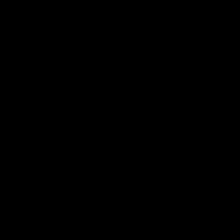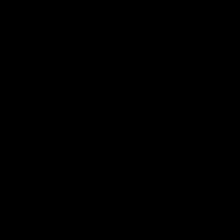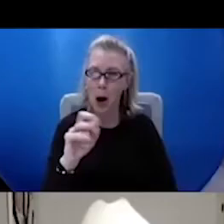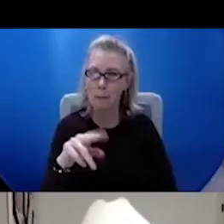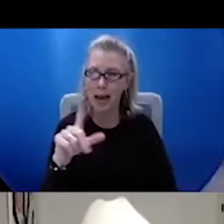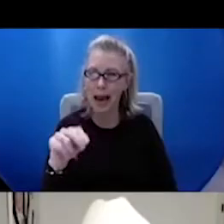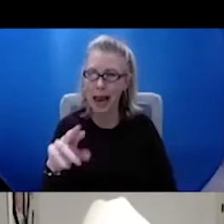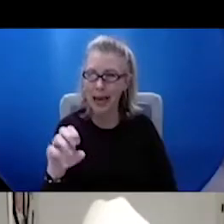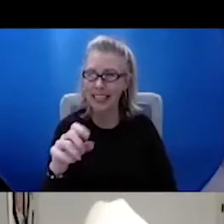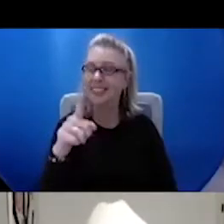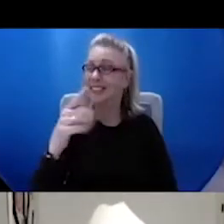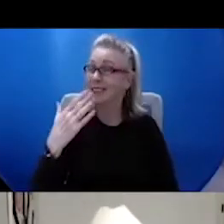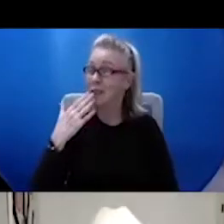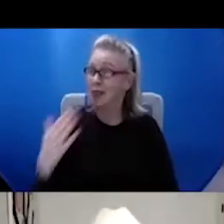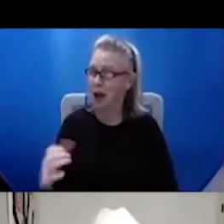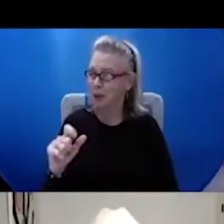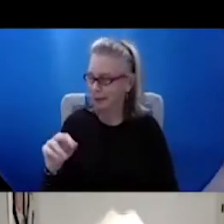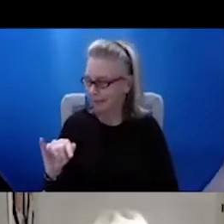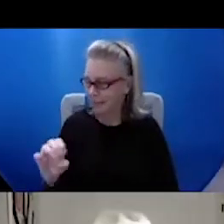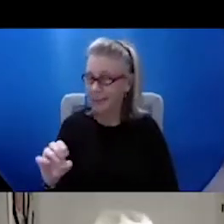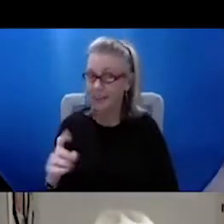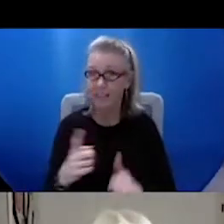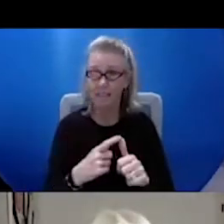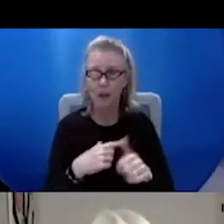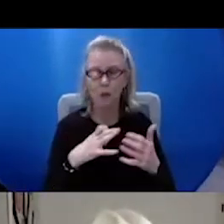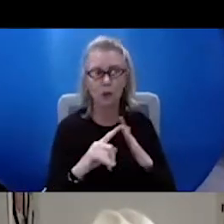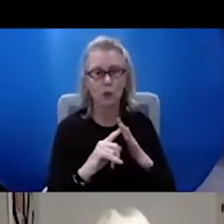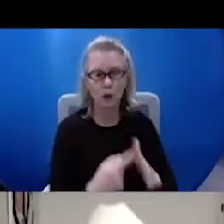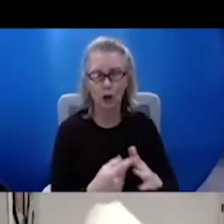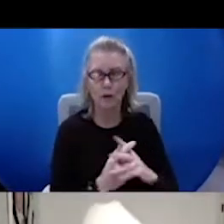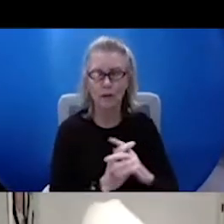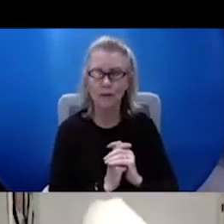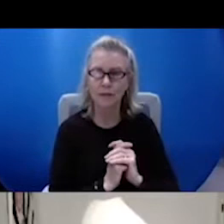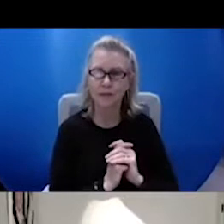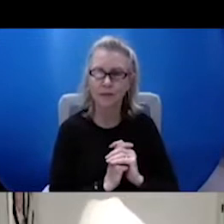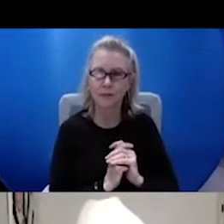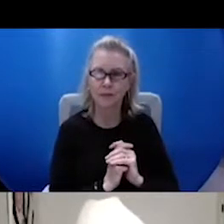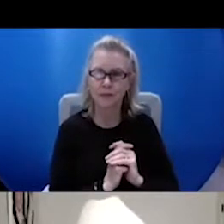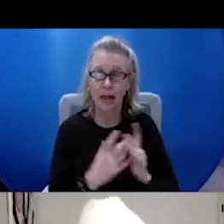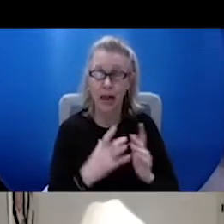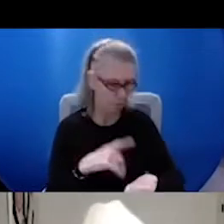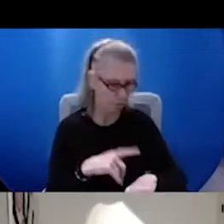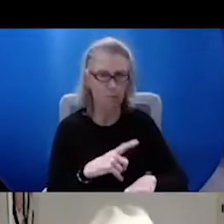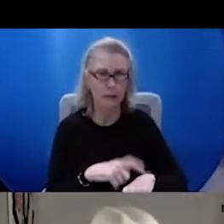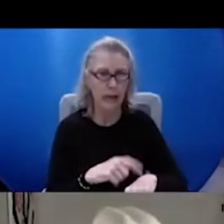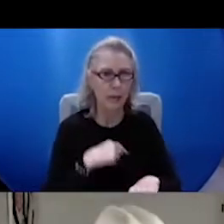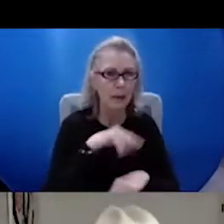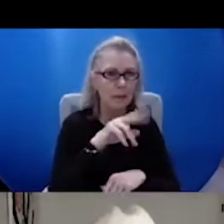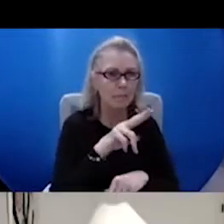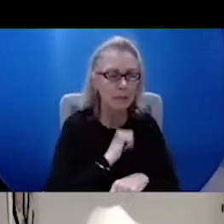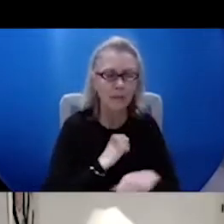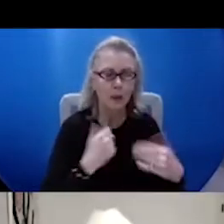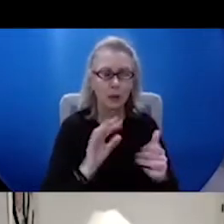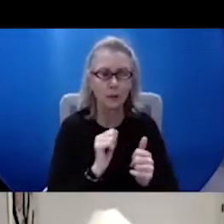Thank you. So I first want to start, and I'm timing myself as well so that I don't go over the